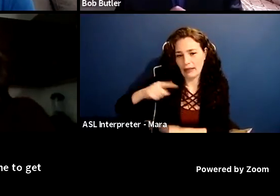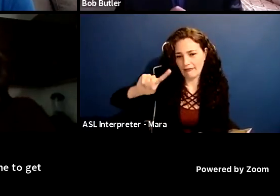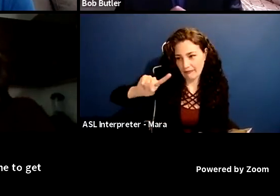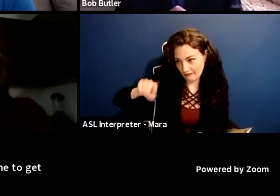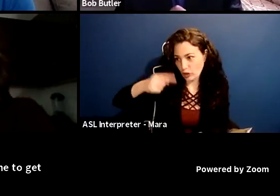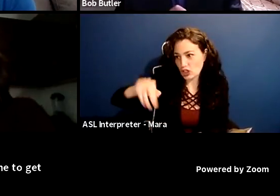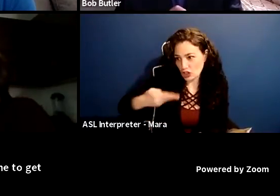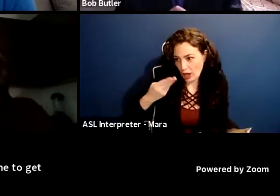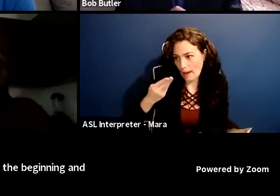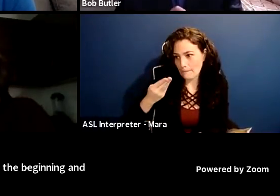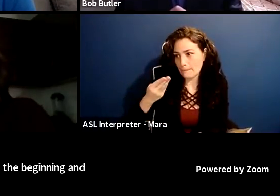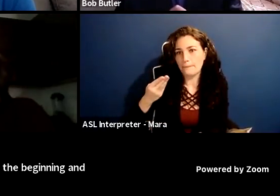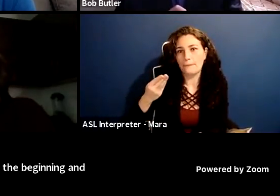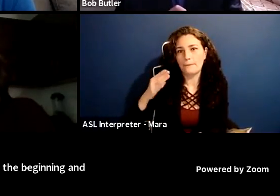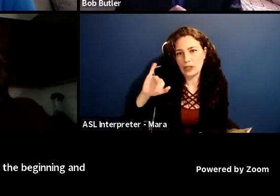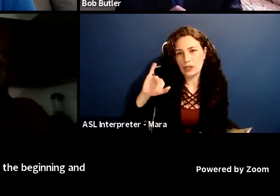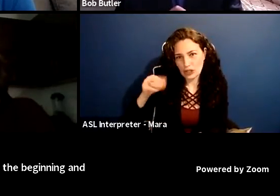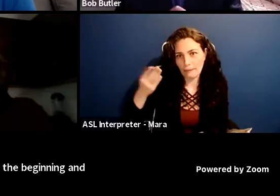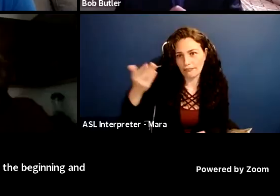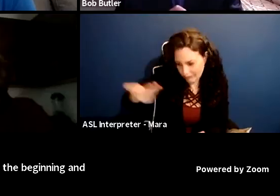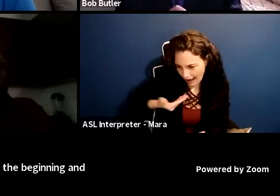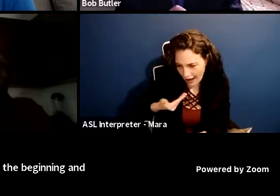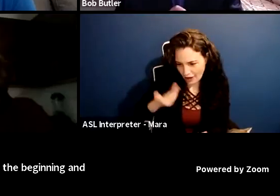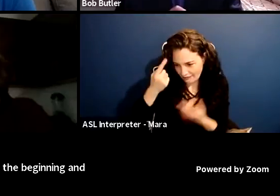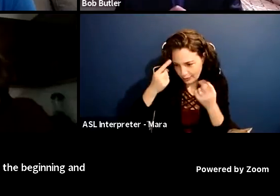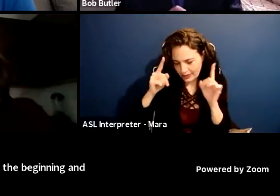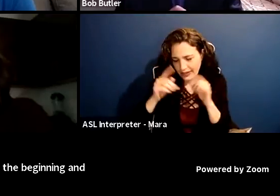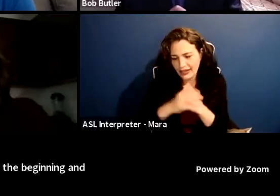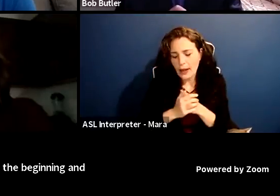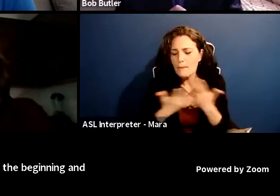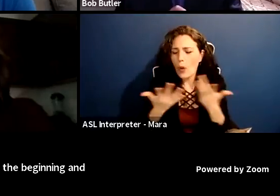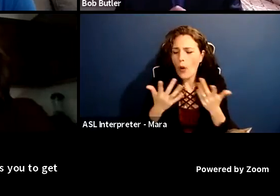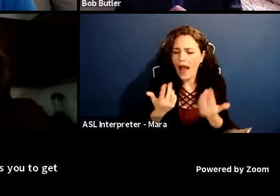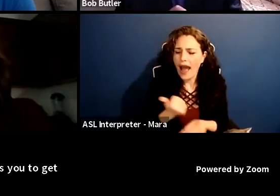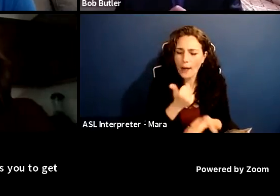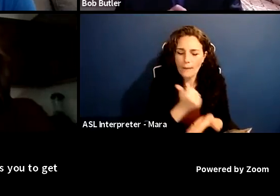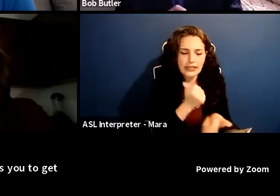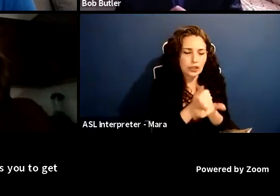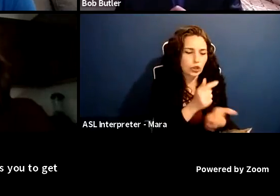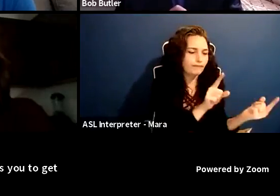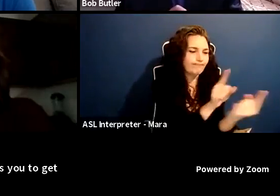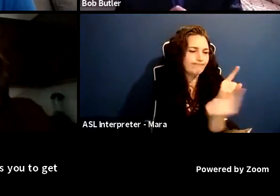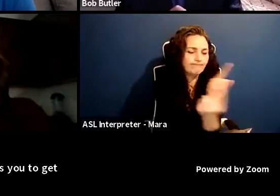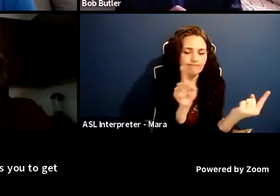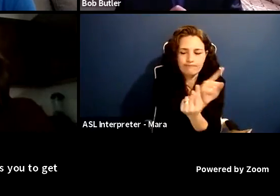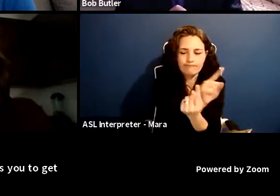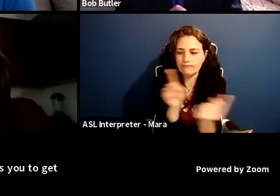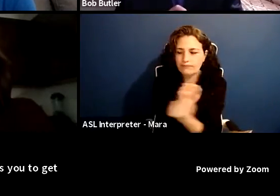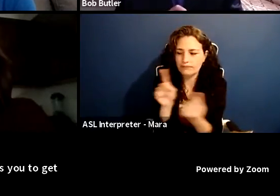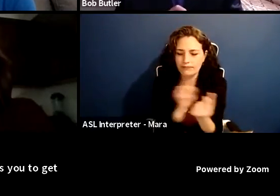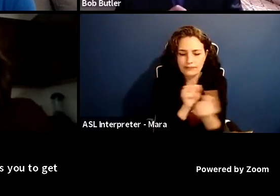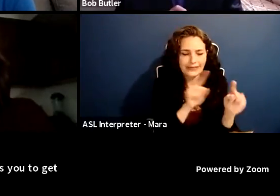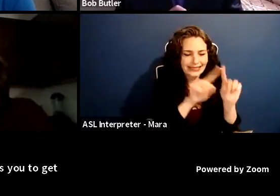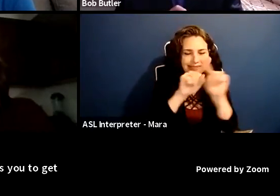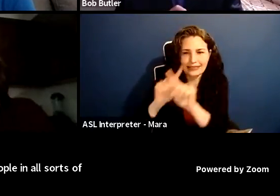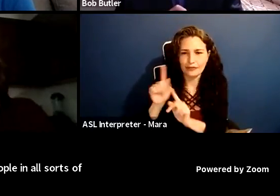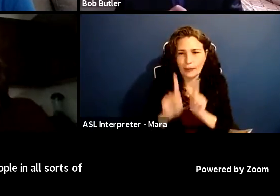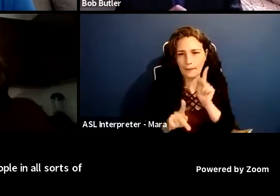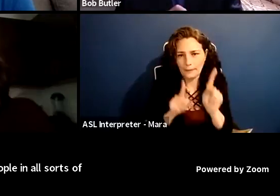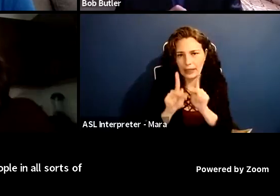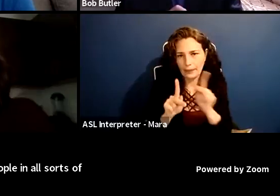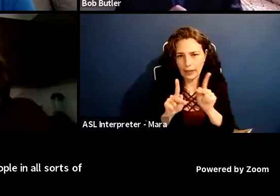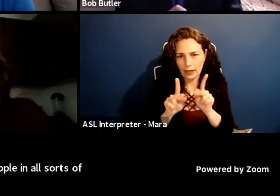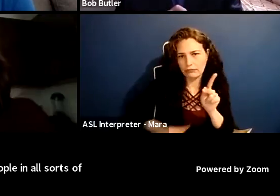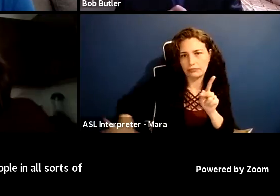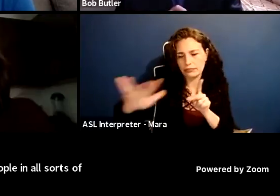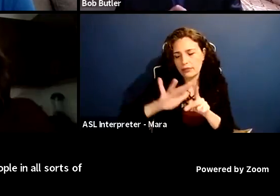what helps you get a job is that you've met people in all sorts of newsrooms and in schools. And that's also why I think internships